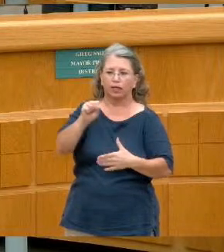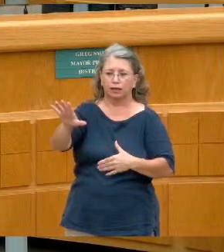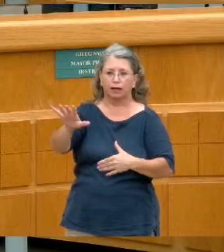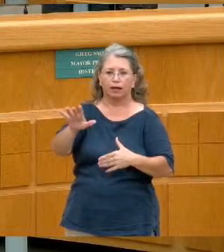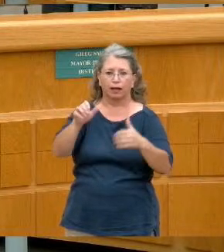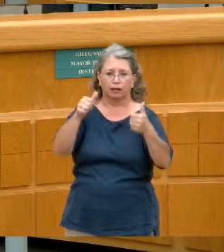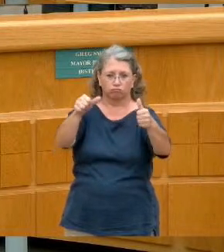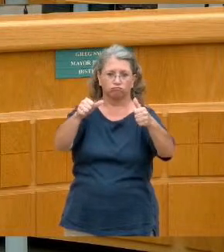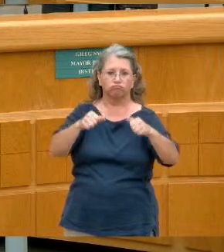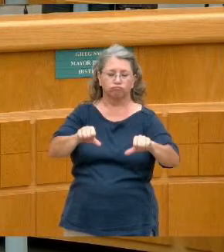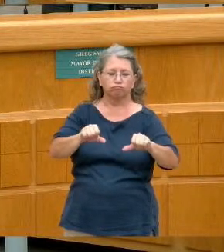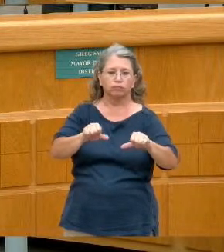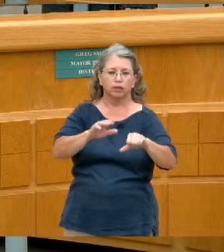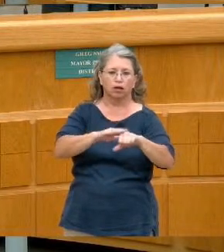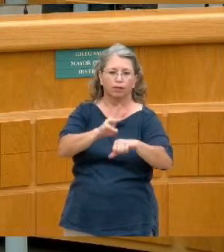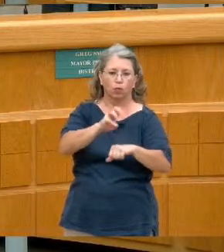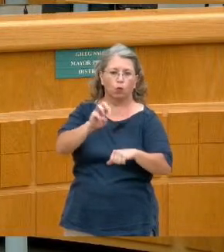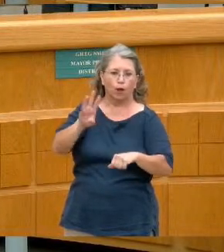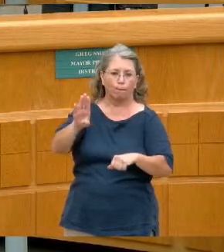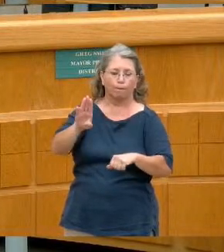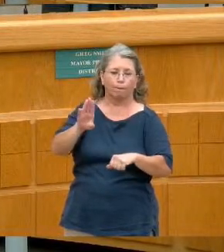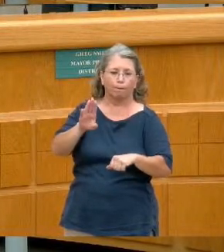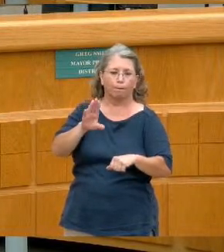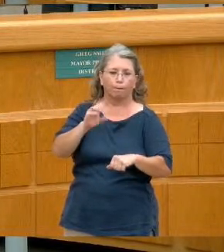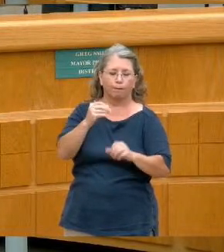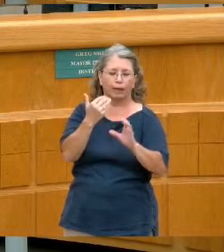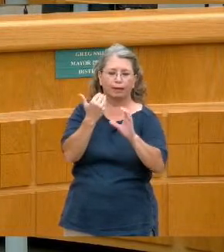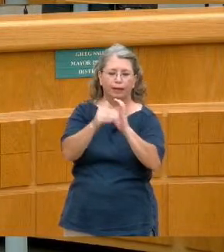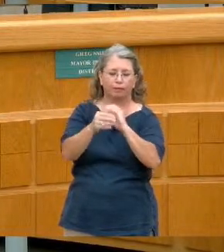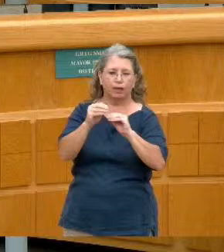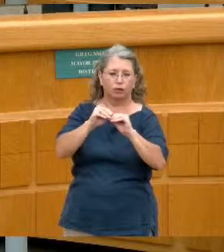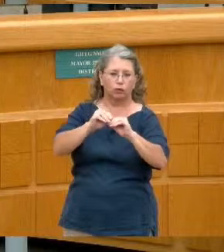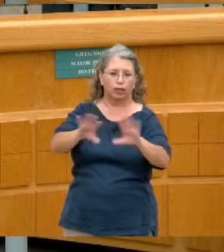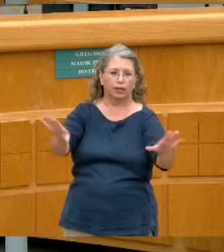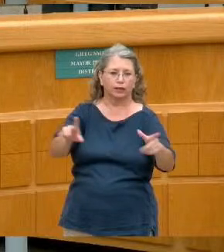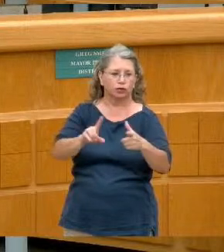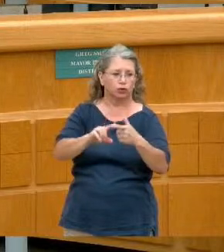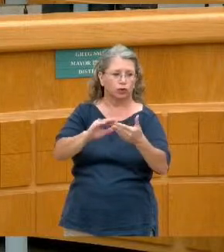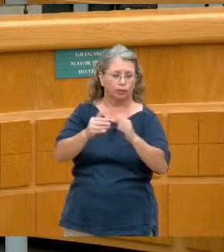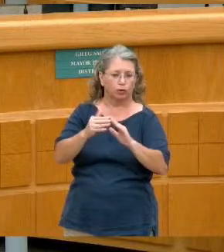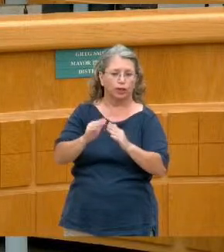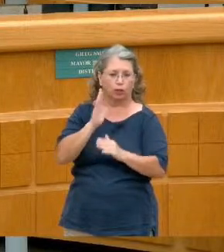website. And we'll also do our email release to the community.